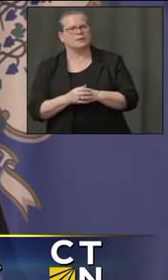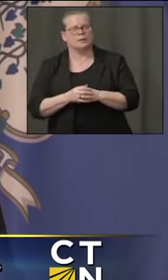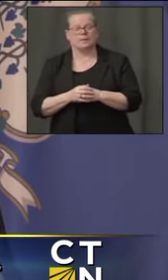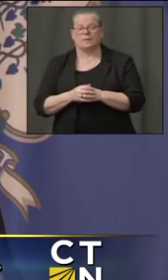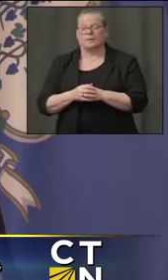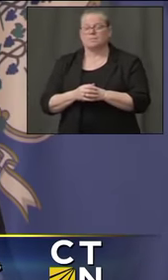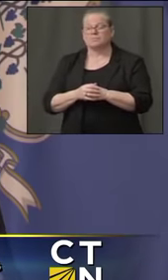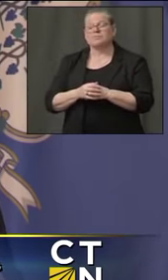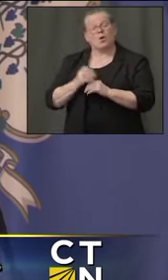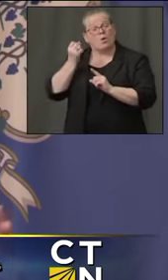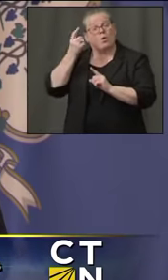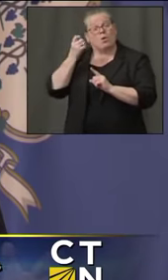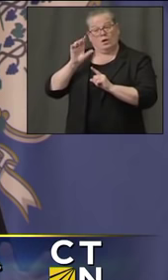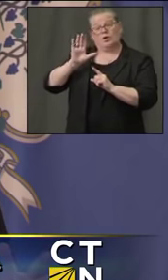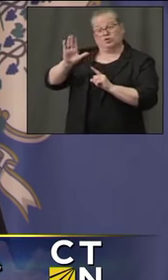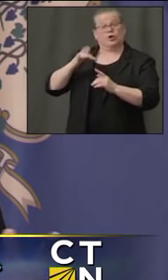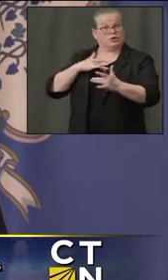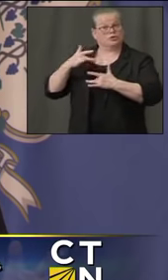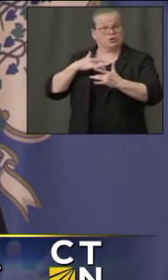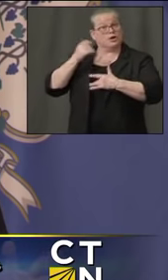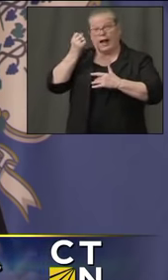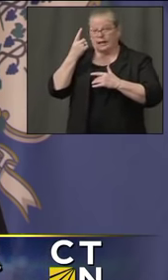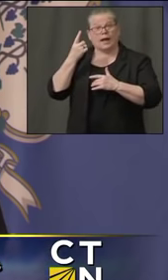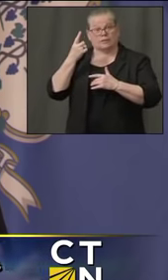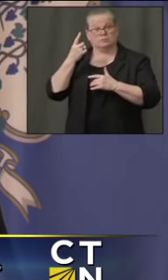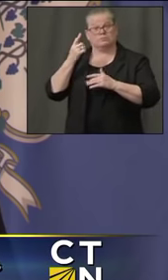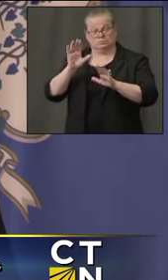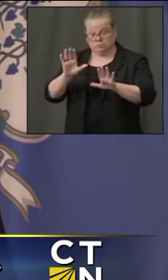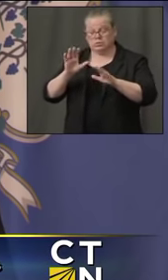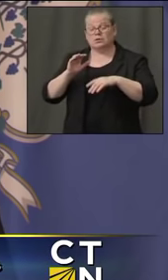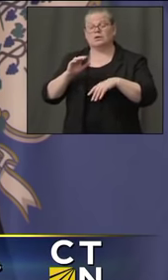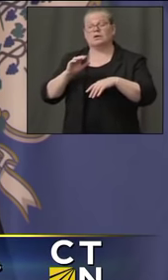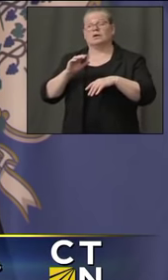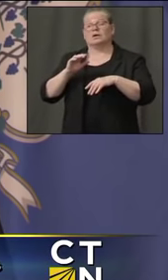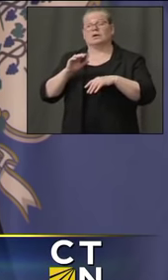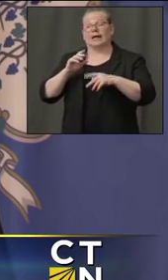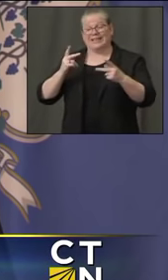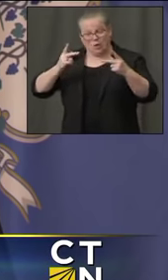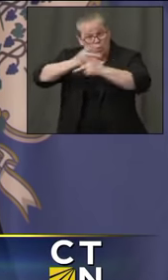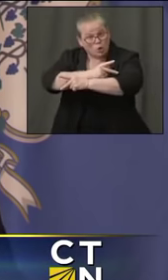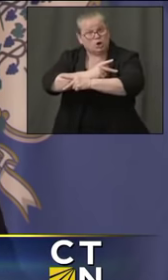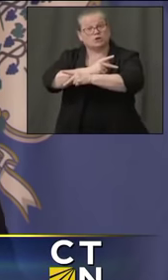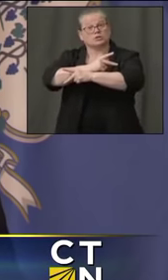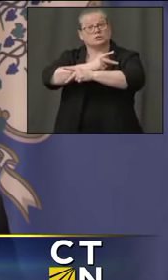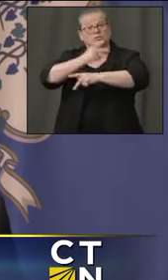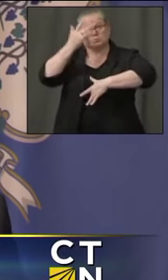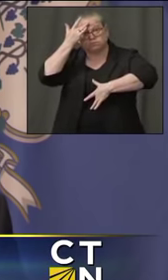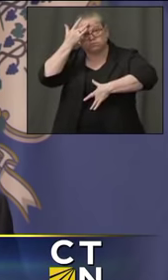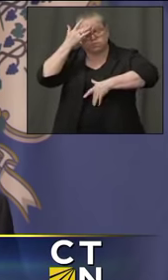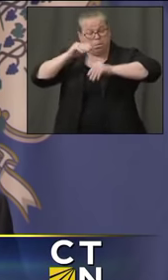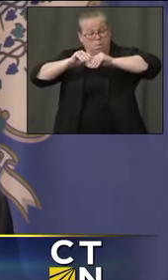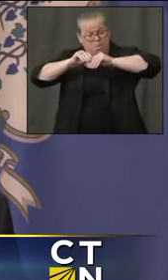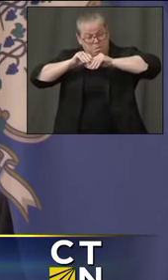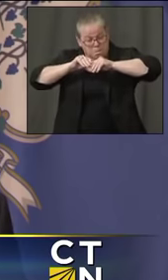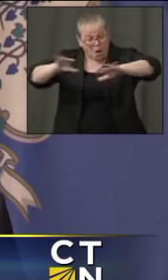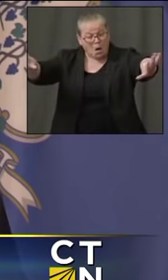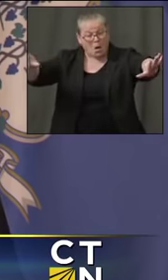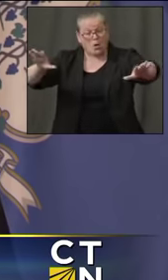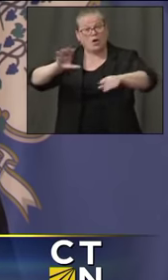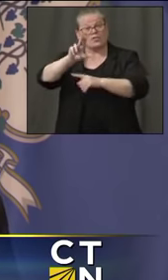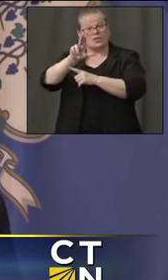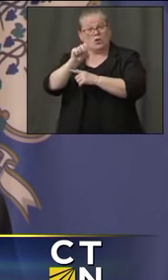way. It was for 90 days in the midst of the worst pandemic this country has ever seen. So it's not like a